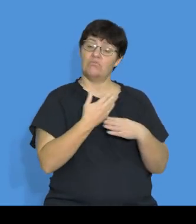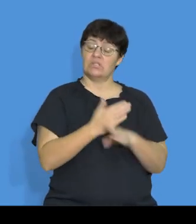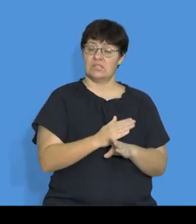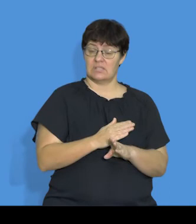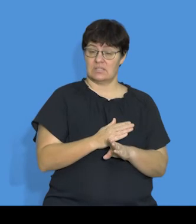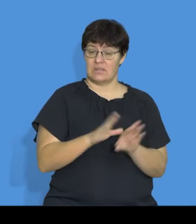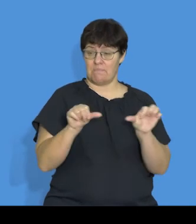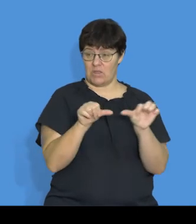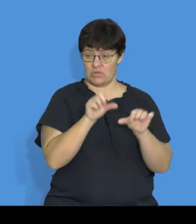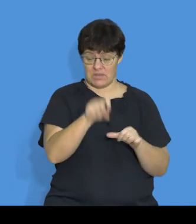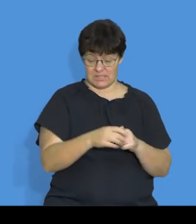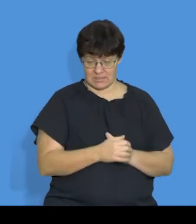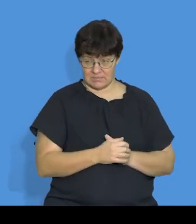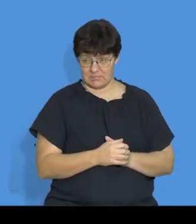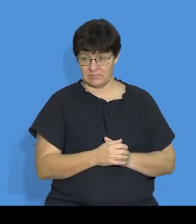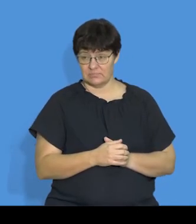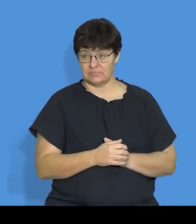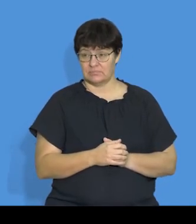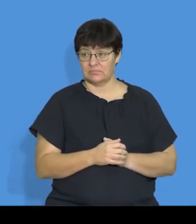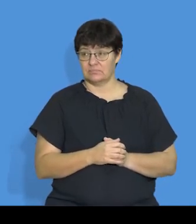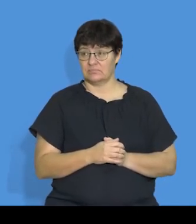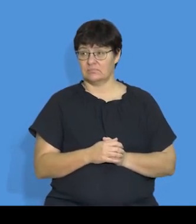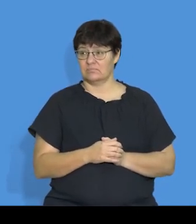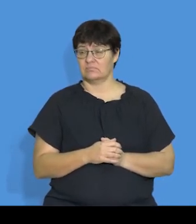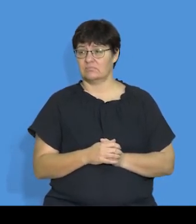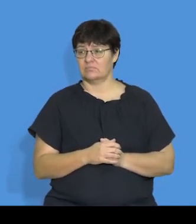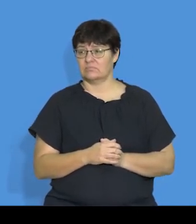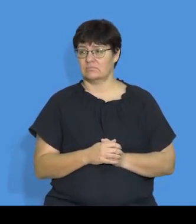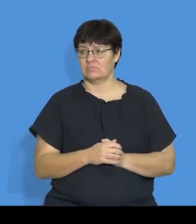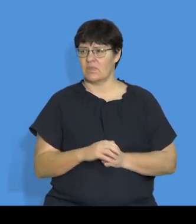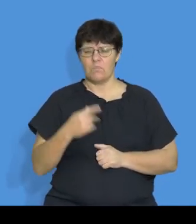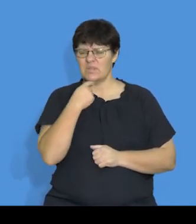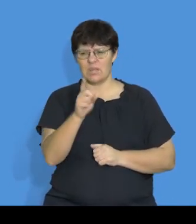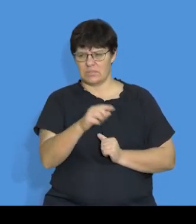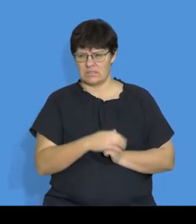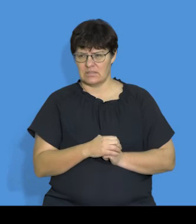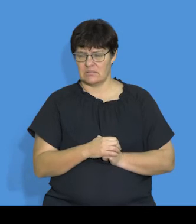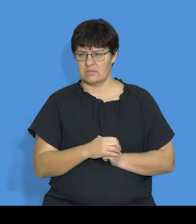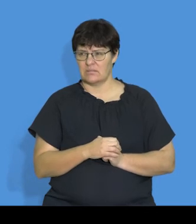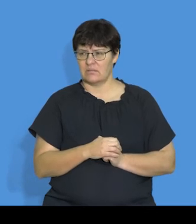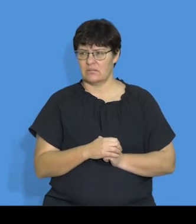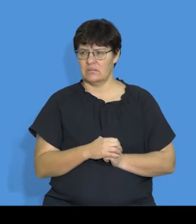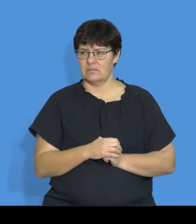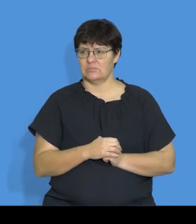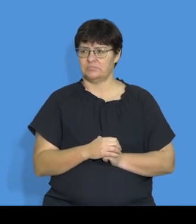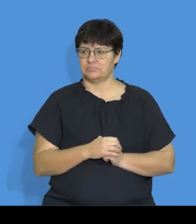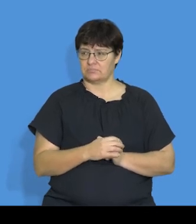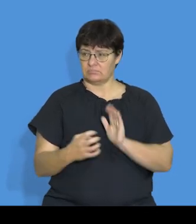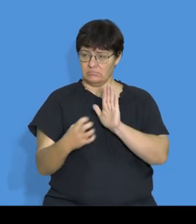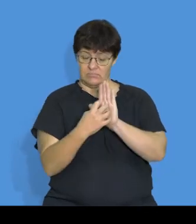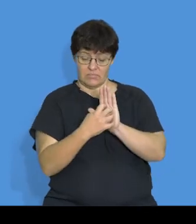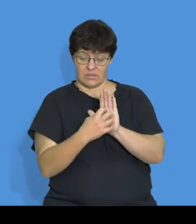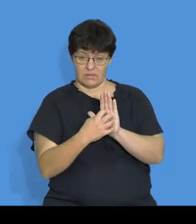the battery, right? Okay. Now, what are we saying? We are saying that the current that